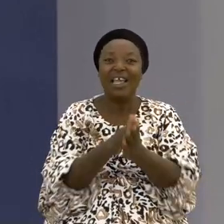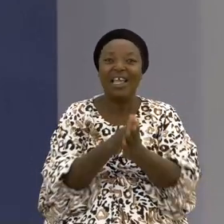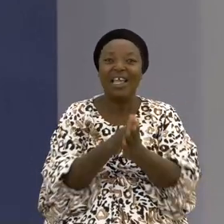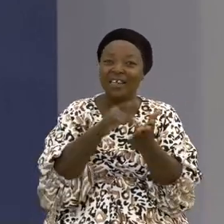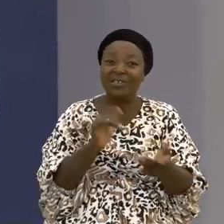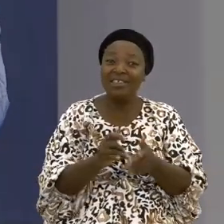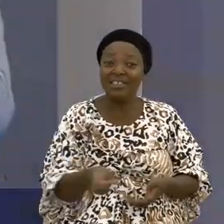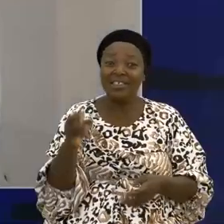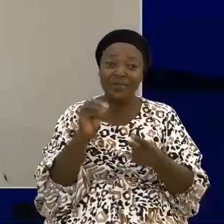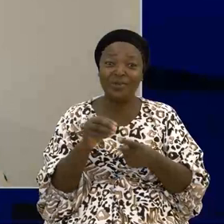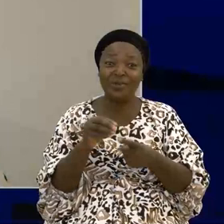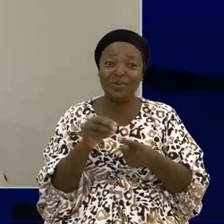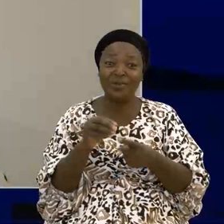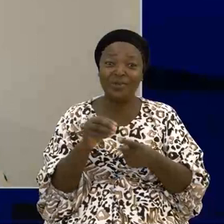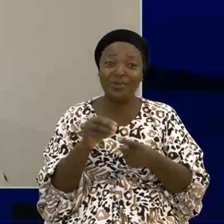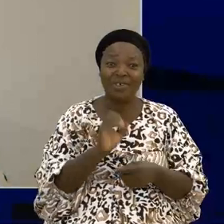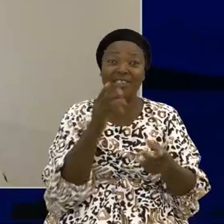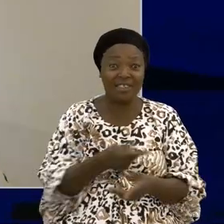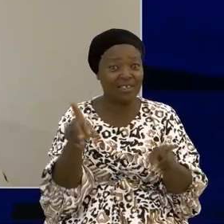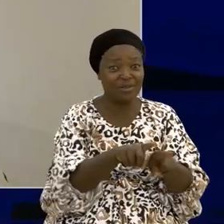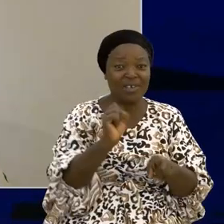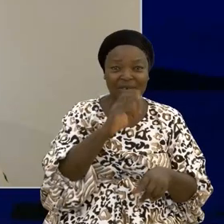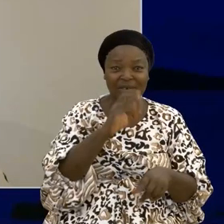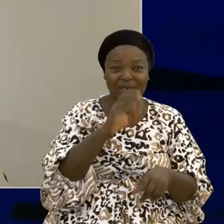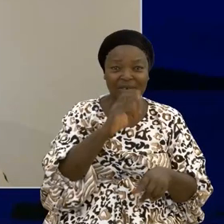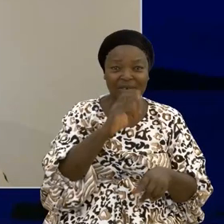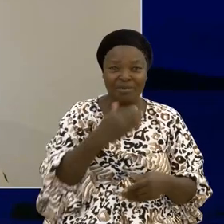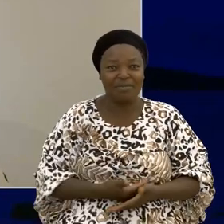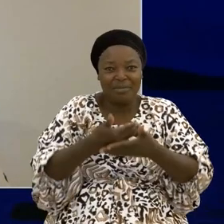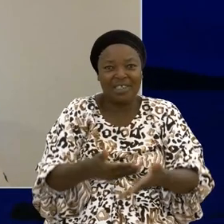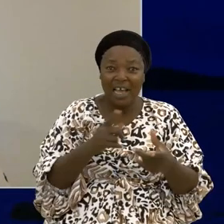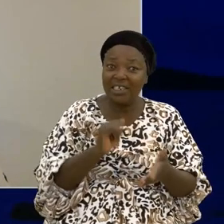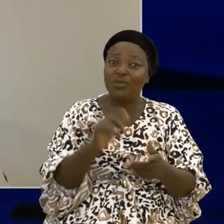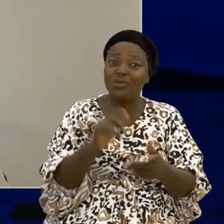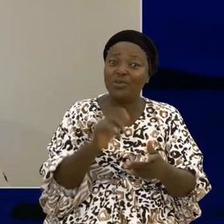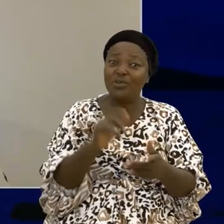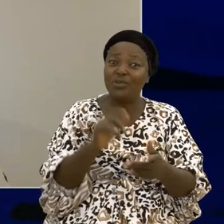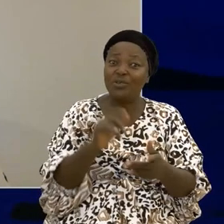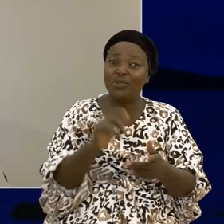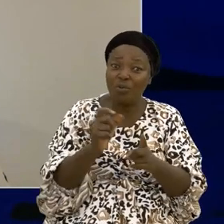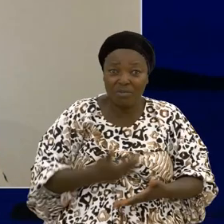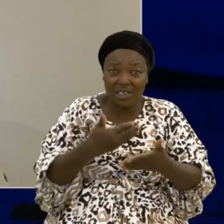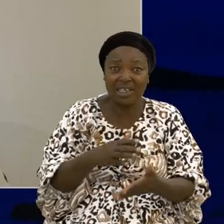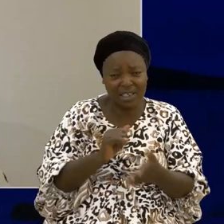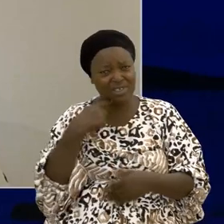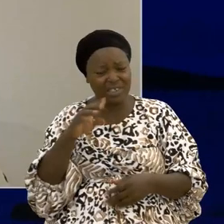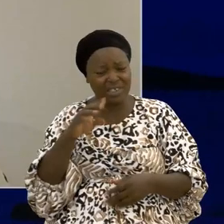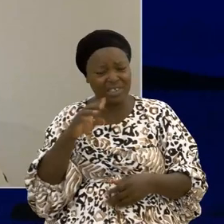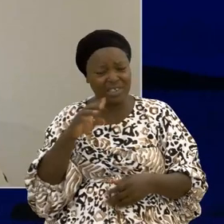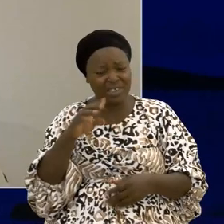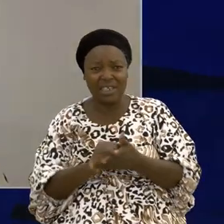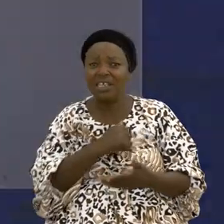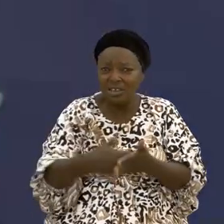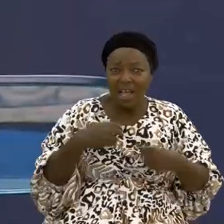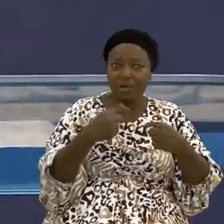again. That statement, I am born again, I'm now a child of God, a new life has come to me, it will prevent